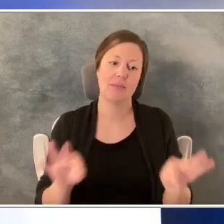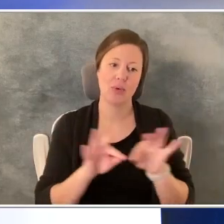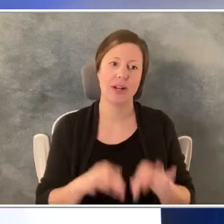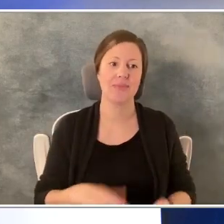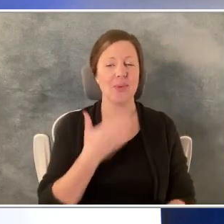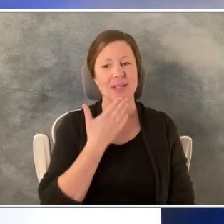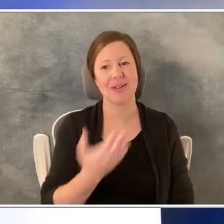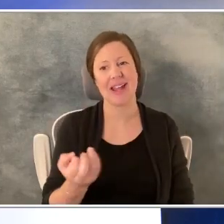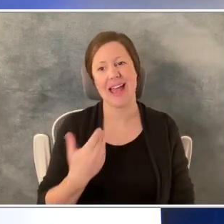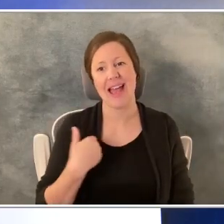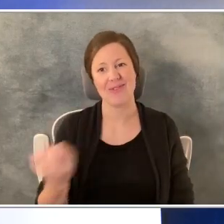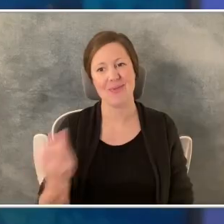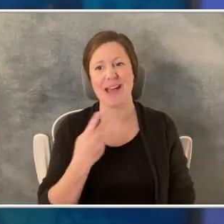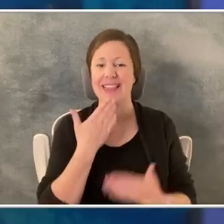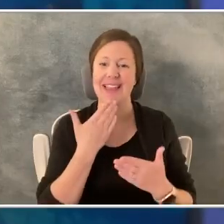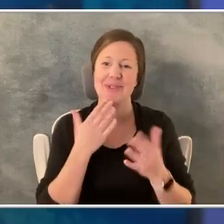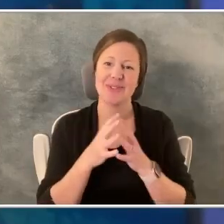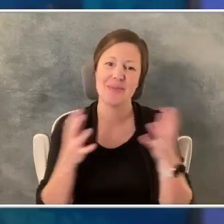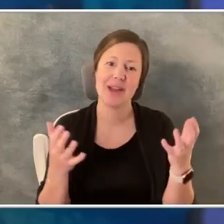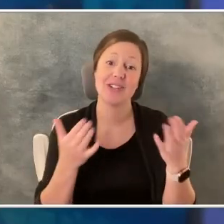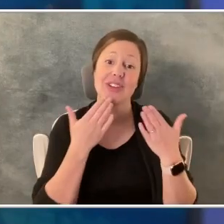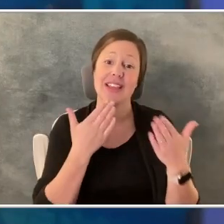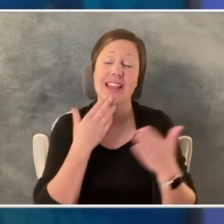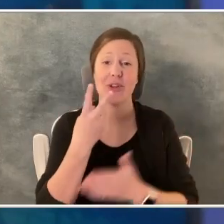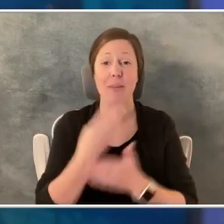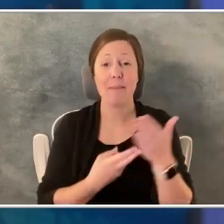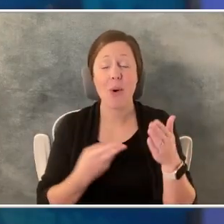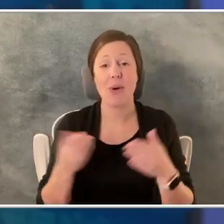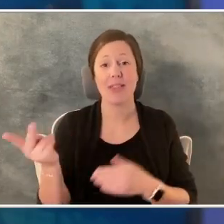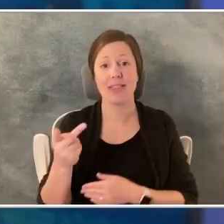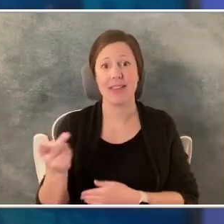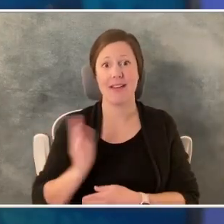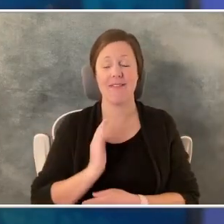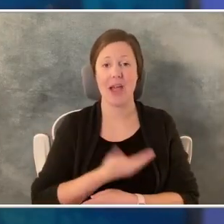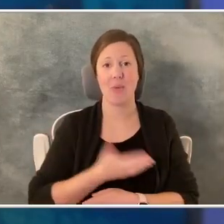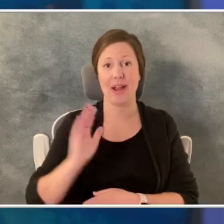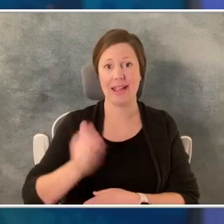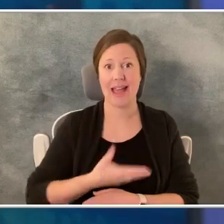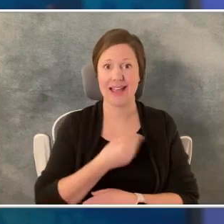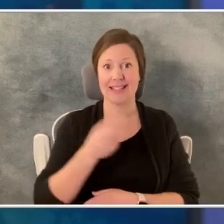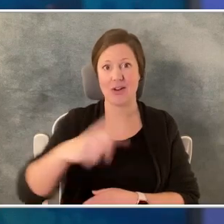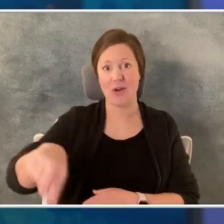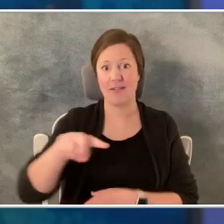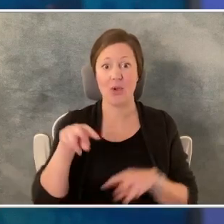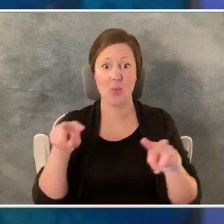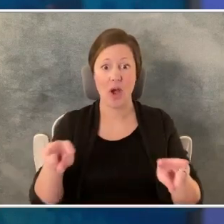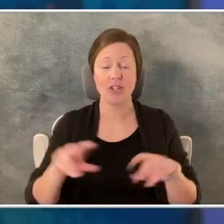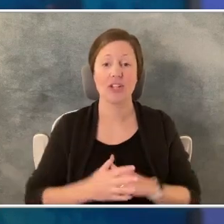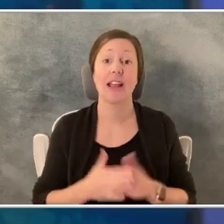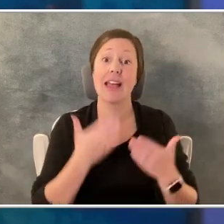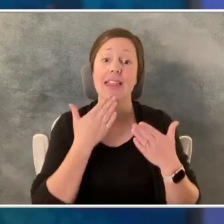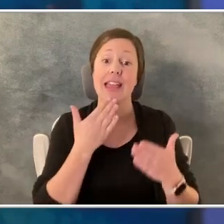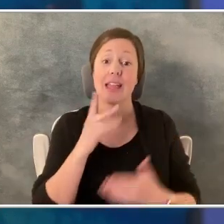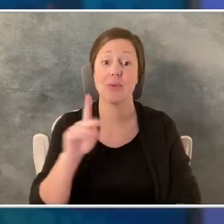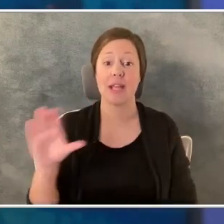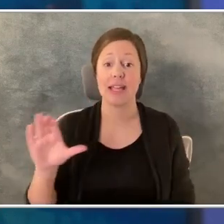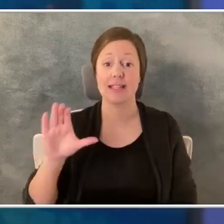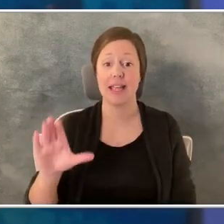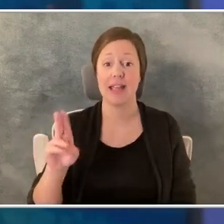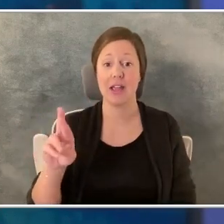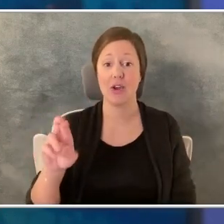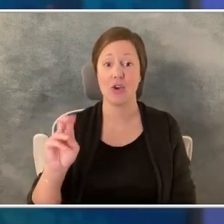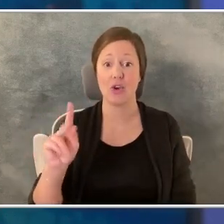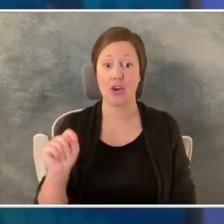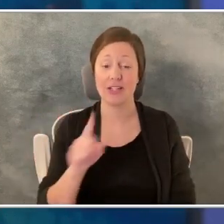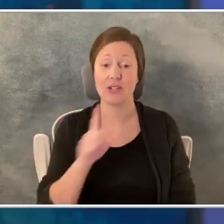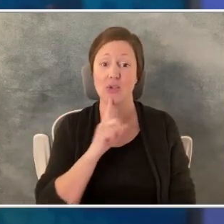to see you. Thanks so much. All right, thanks to both of our guests and to our viewers today. On a different note, thank you to the Kansas City Current for just really a